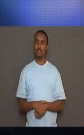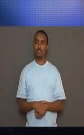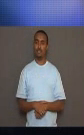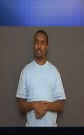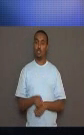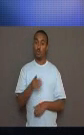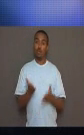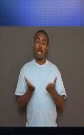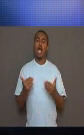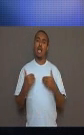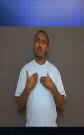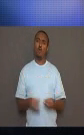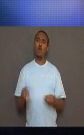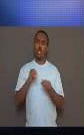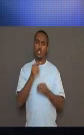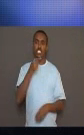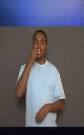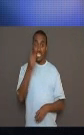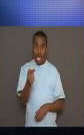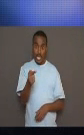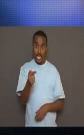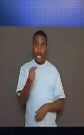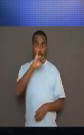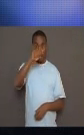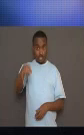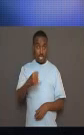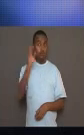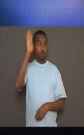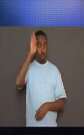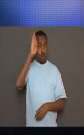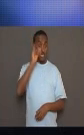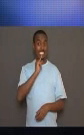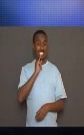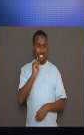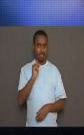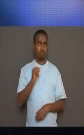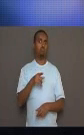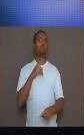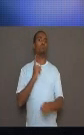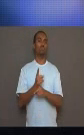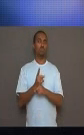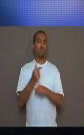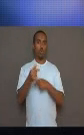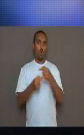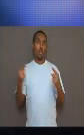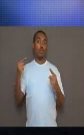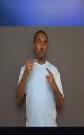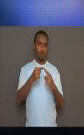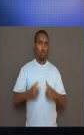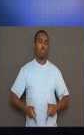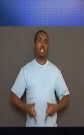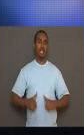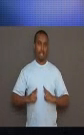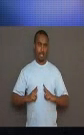You may have also said, "James Bond is definitely going to